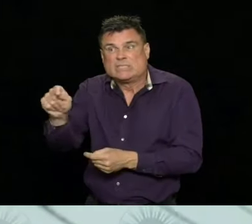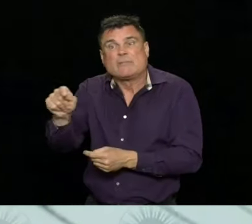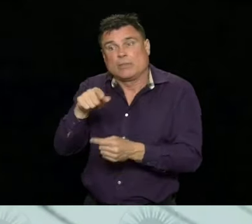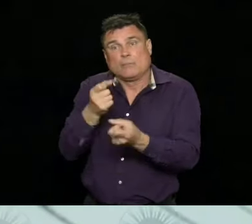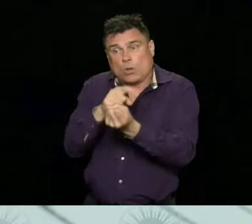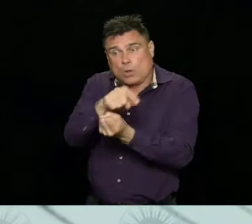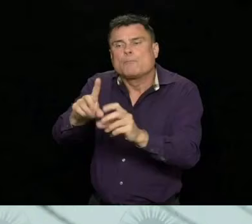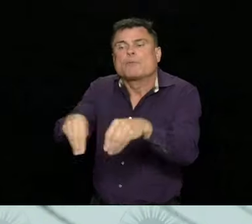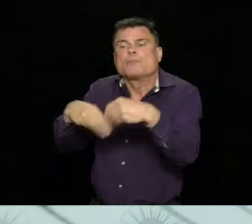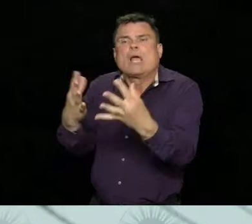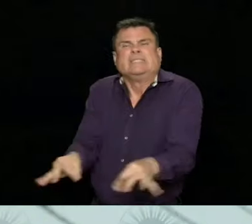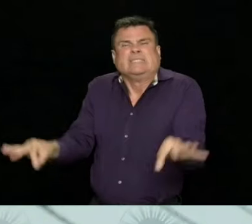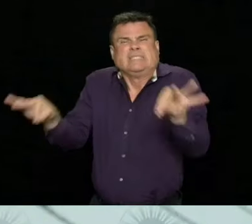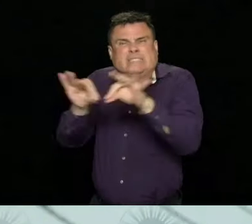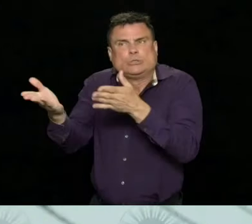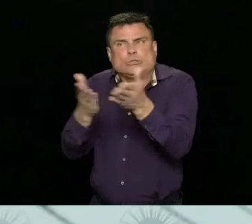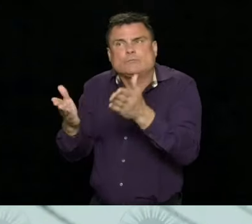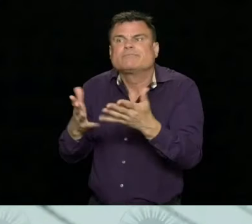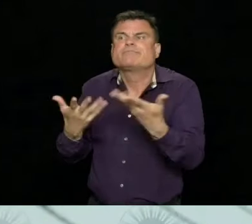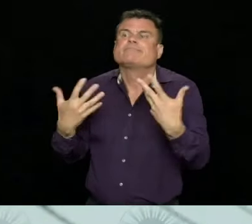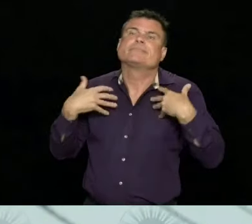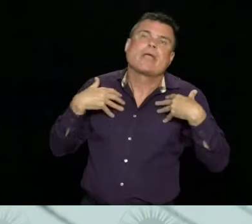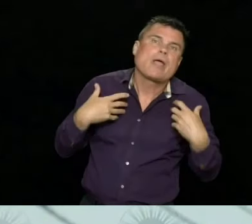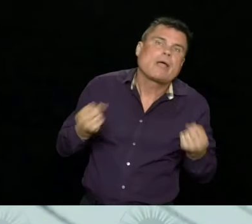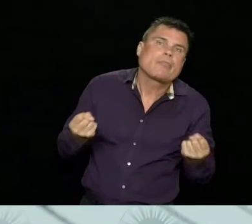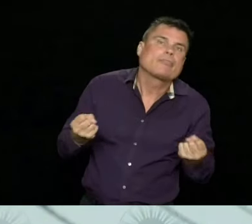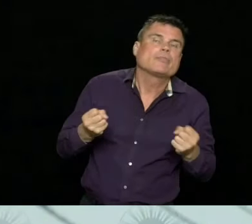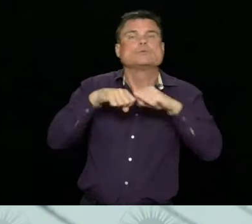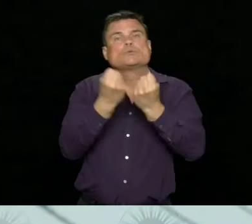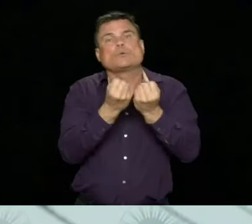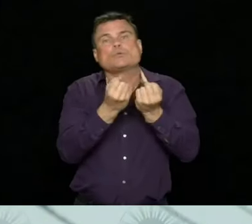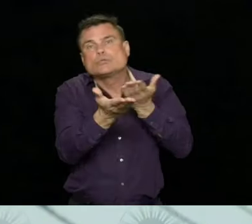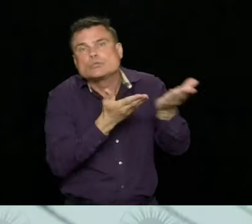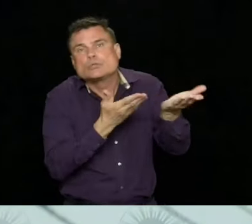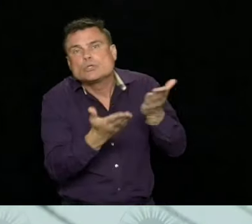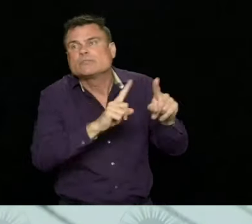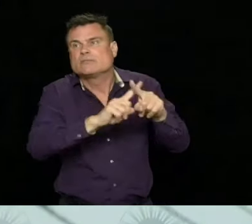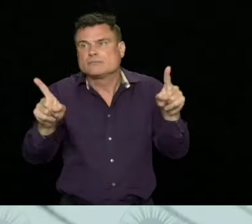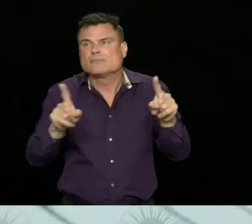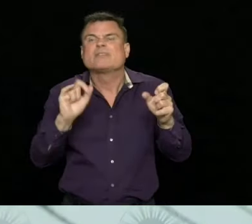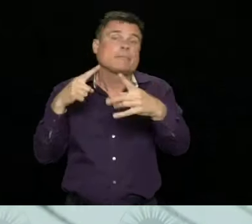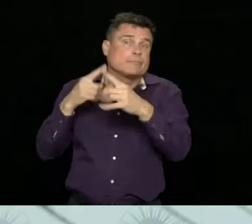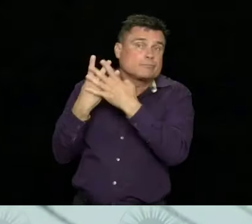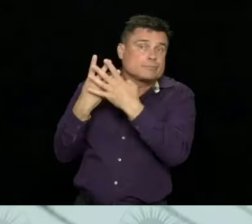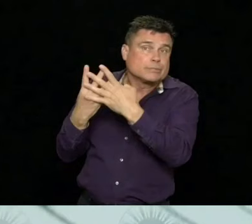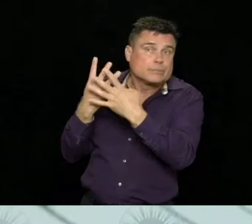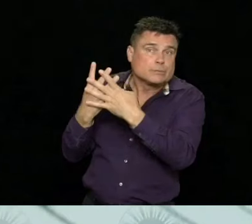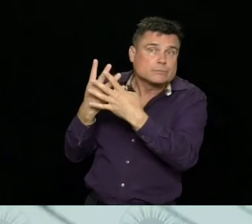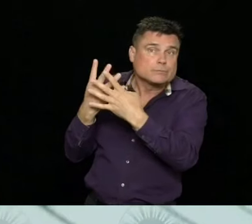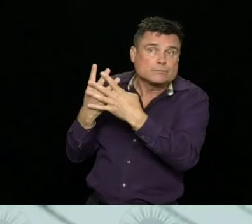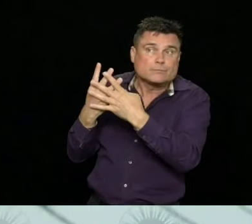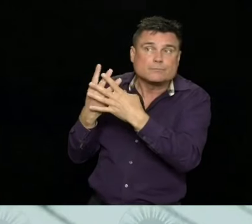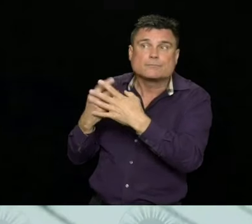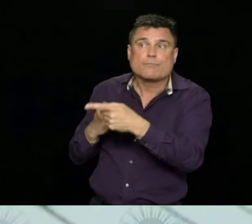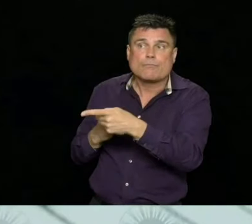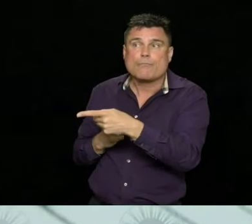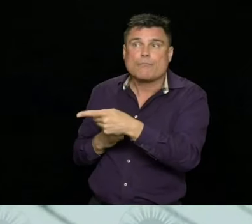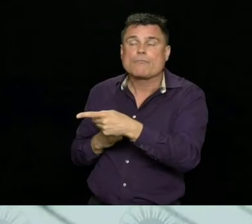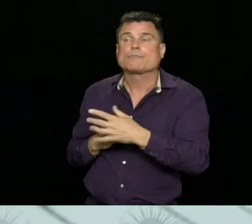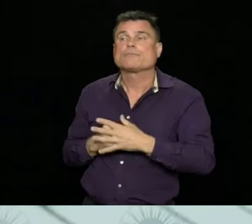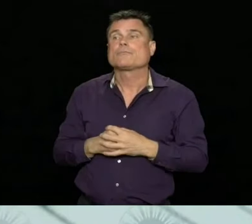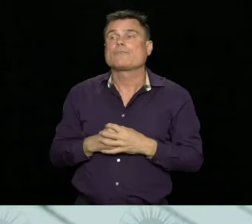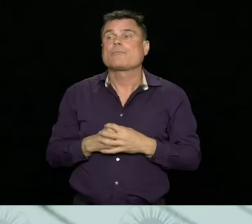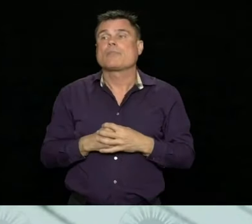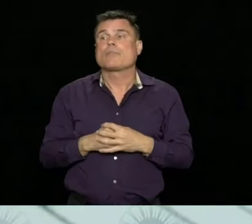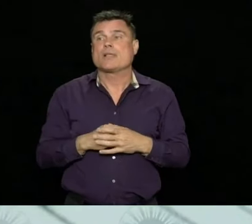and corrections, because those are the workers who are dealing with those most vulnerable who are sick, and they're working